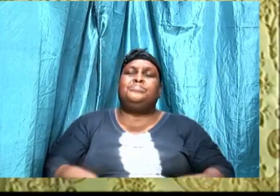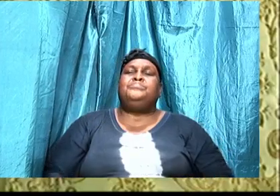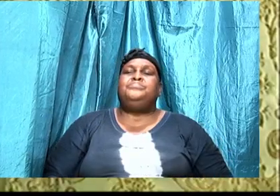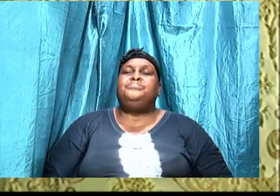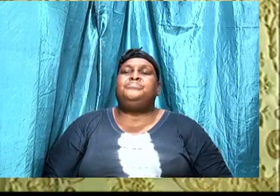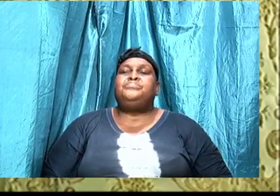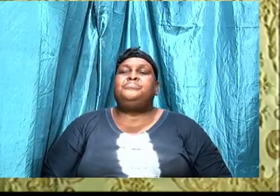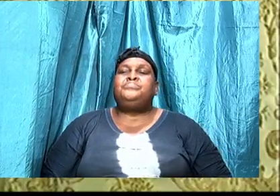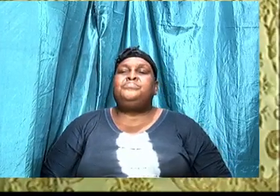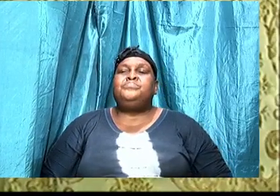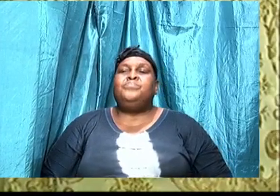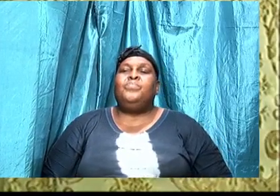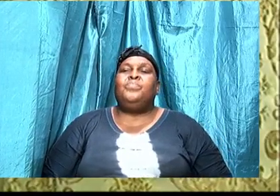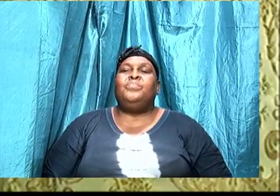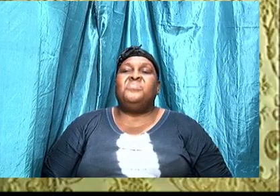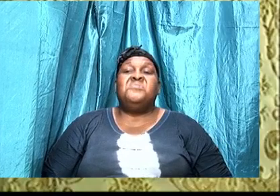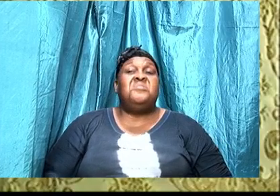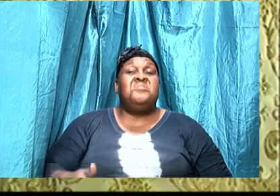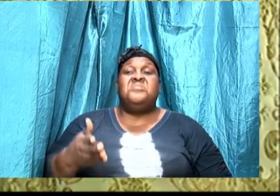Therefore,